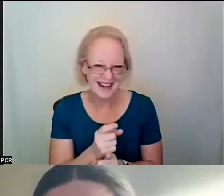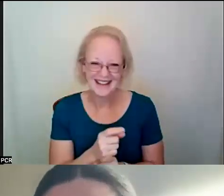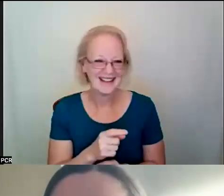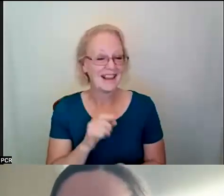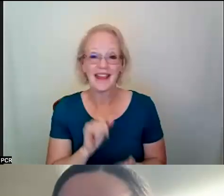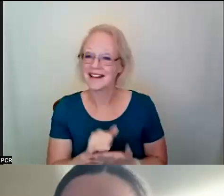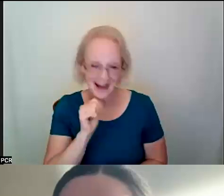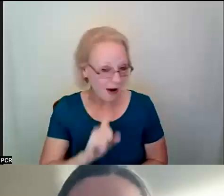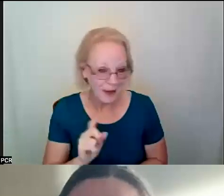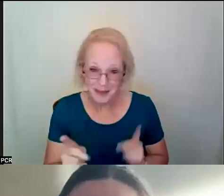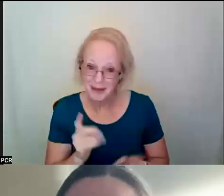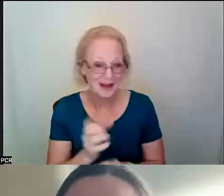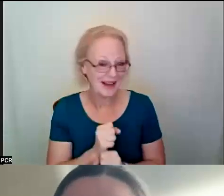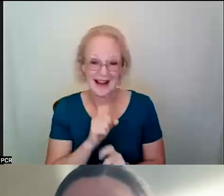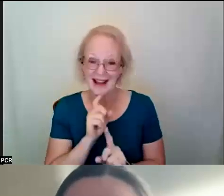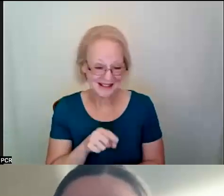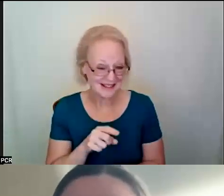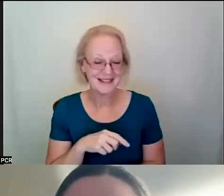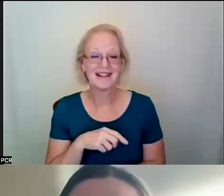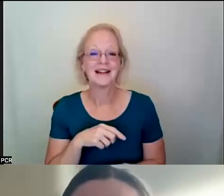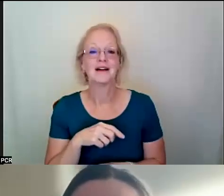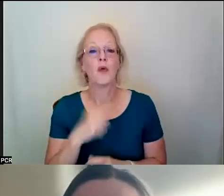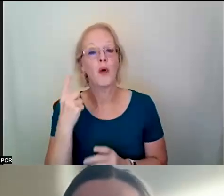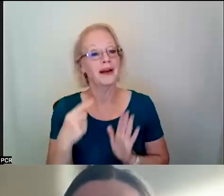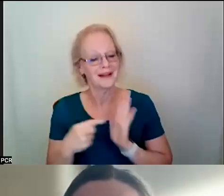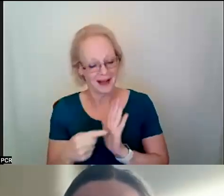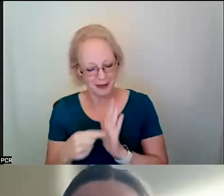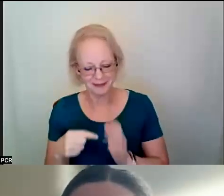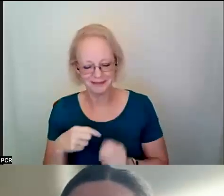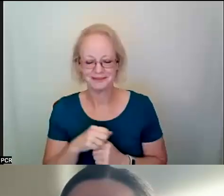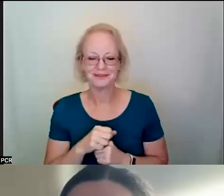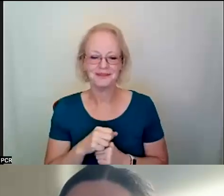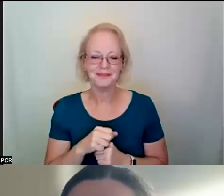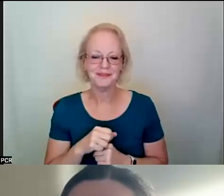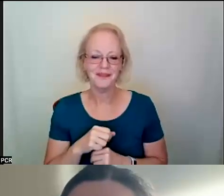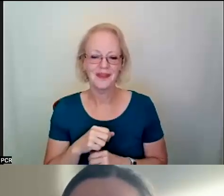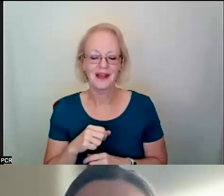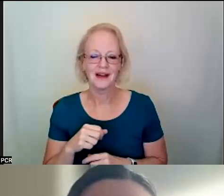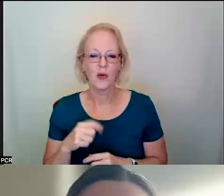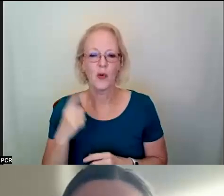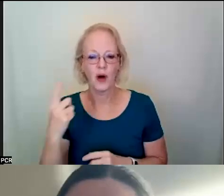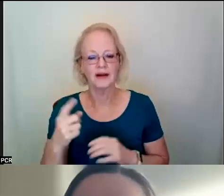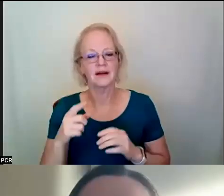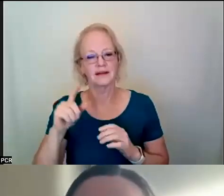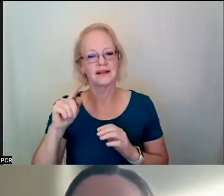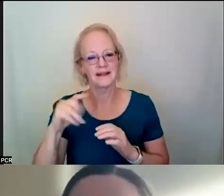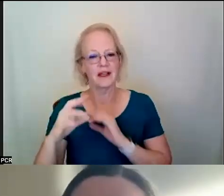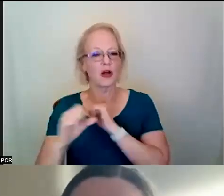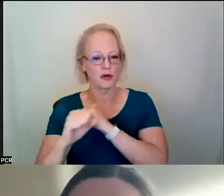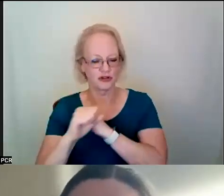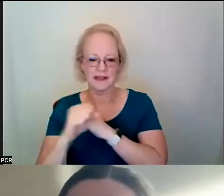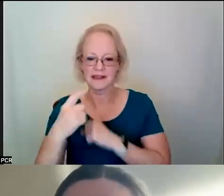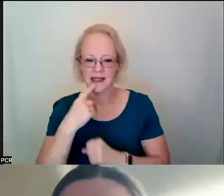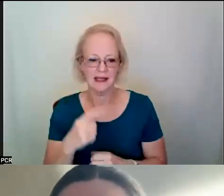getting it. For example, there is one entity that tends to put on commercials that say, "Because I